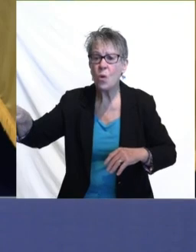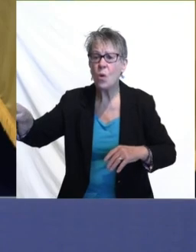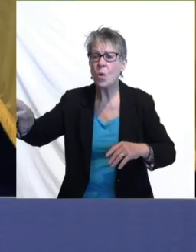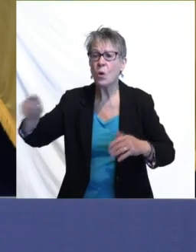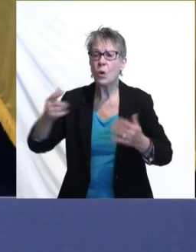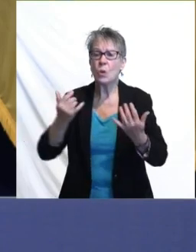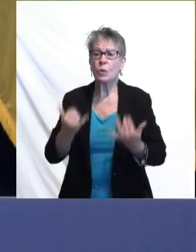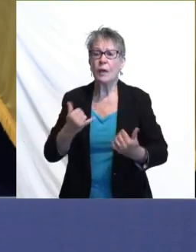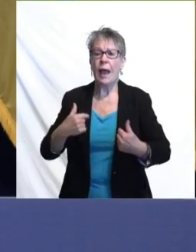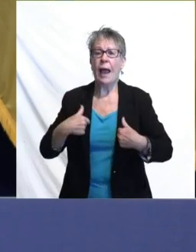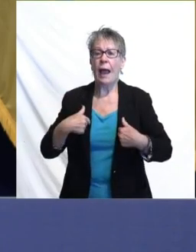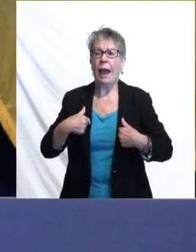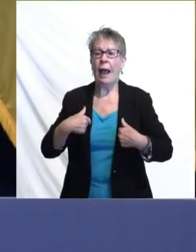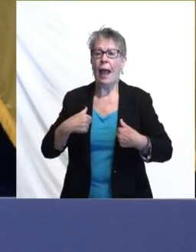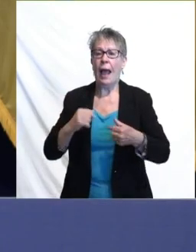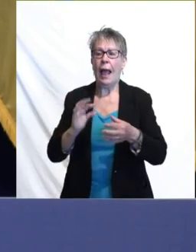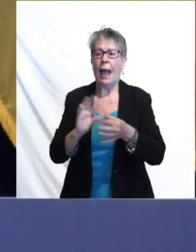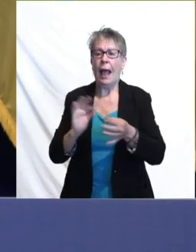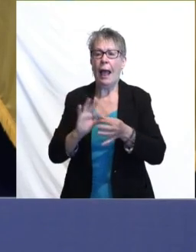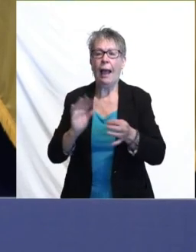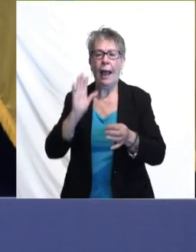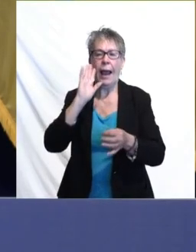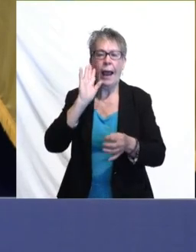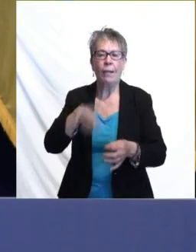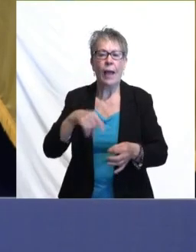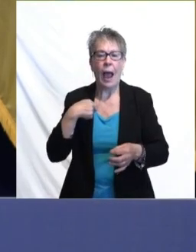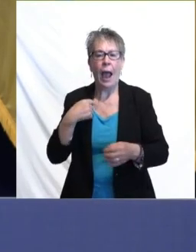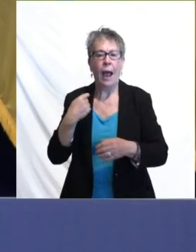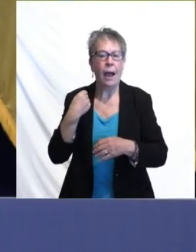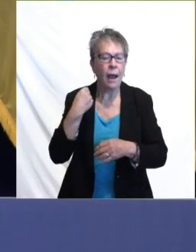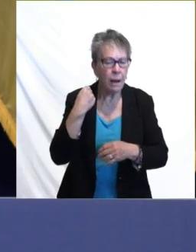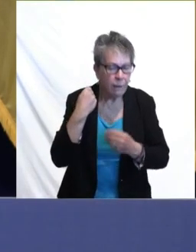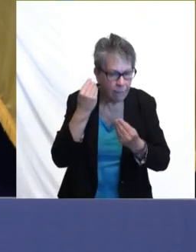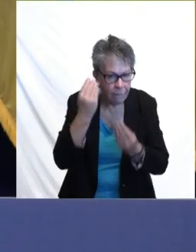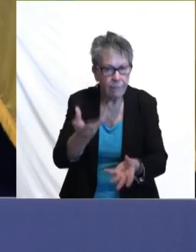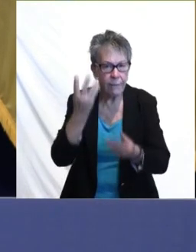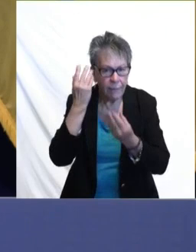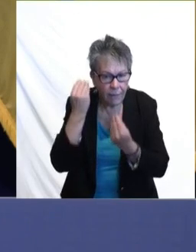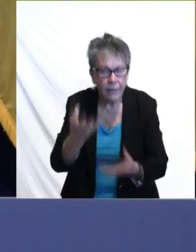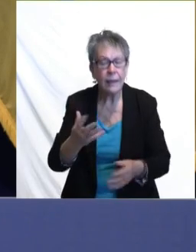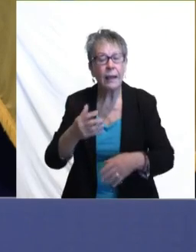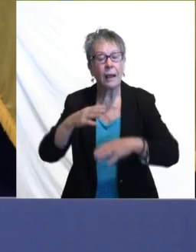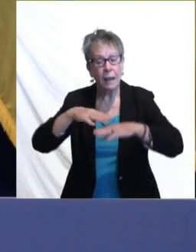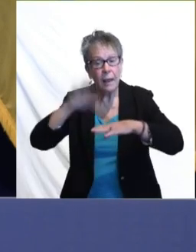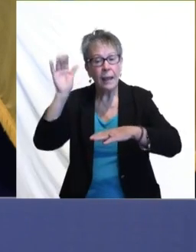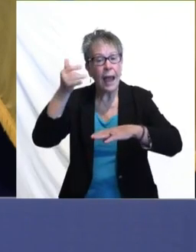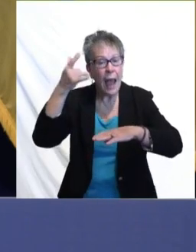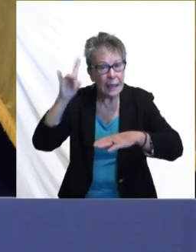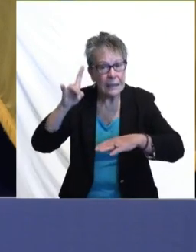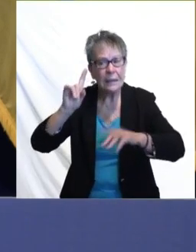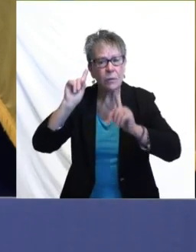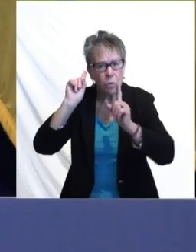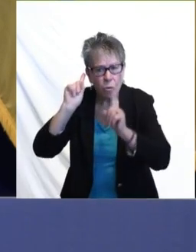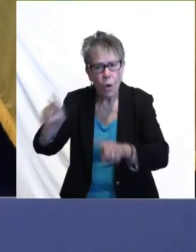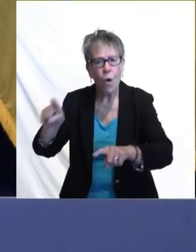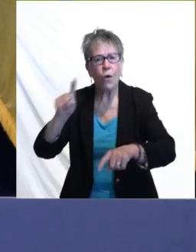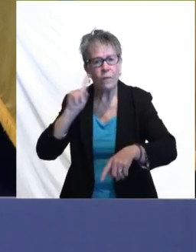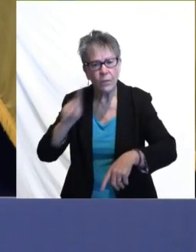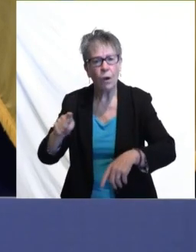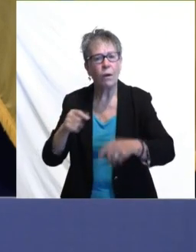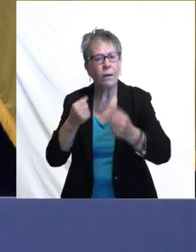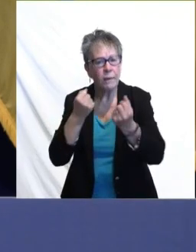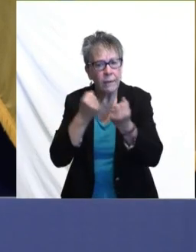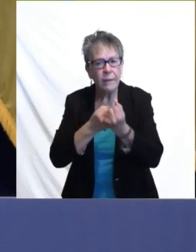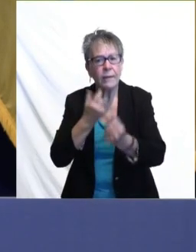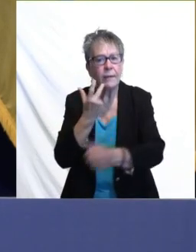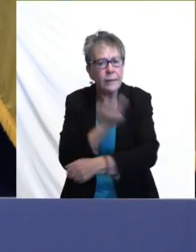today. But we want to make sure we get this right. Obviously want to make sure the health and medical experts bless that. But